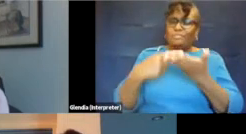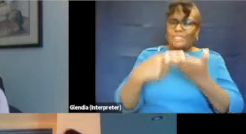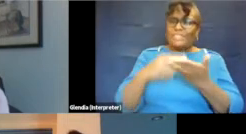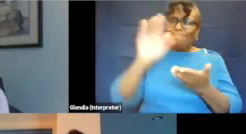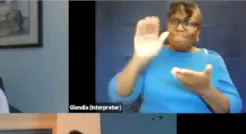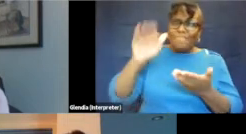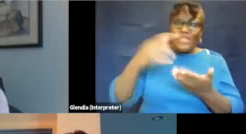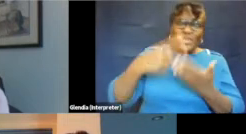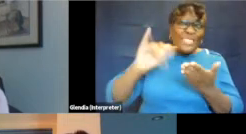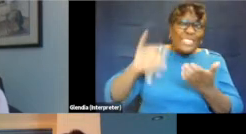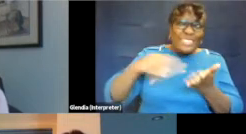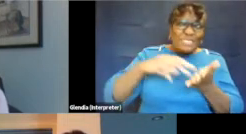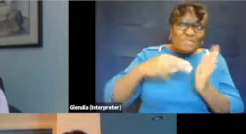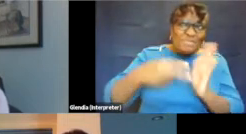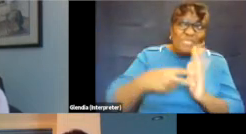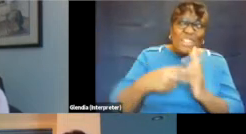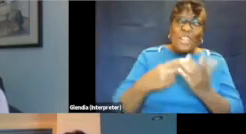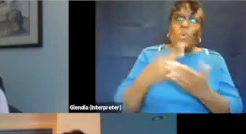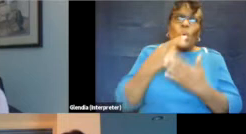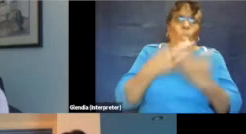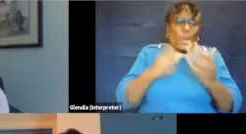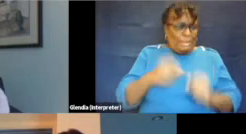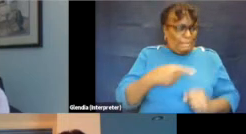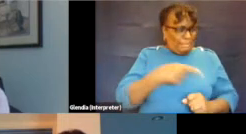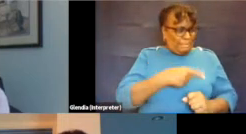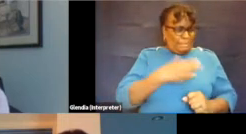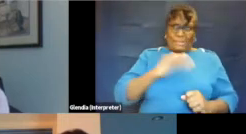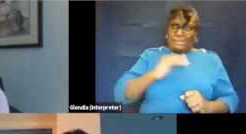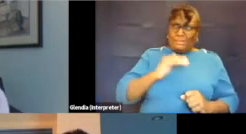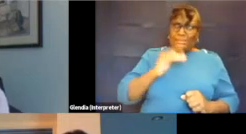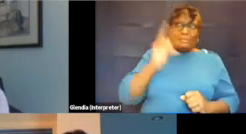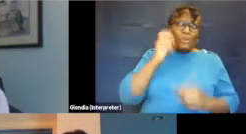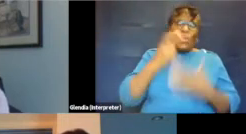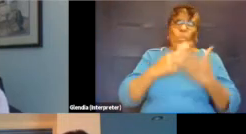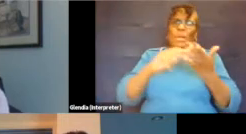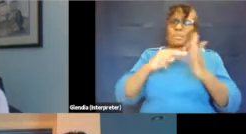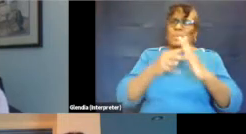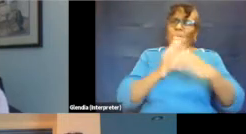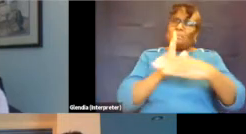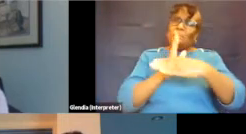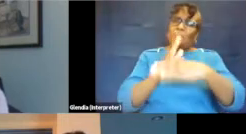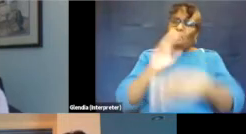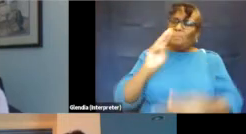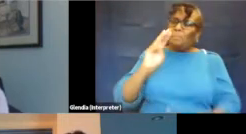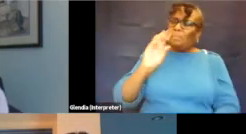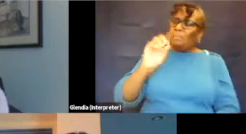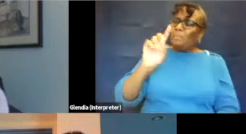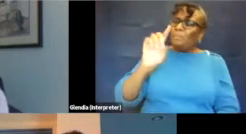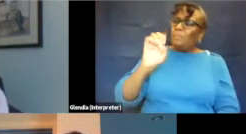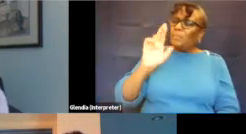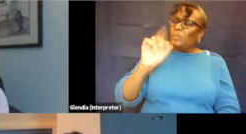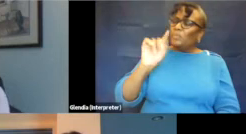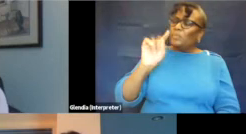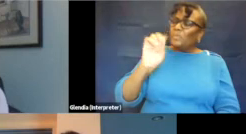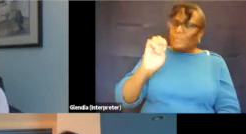know, what can my child hear? What does moderate hearing loss mean? And I've had parents that want to get in the booth